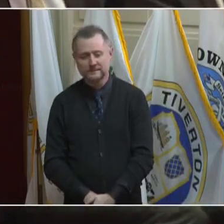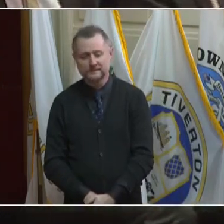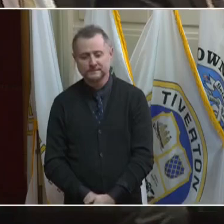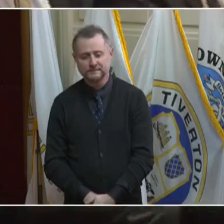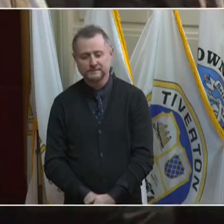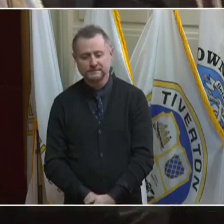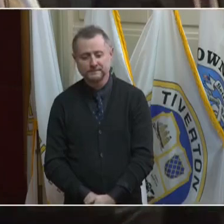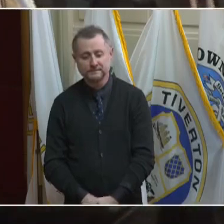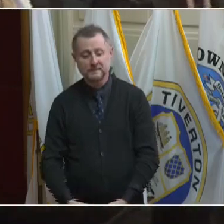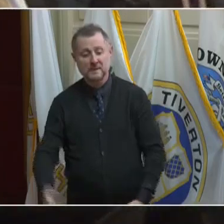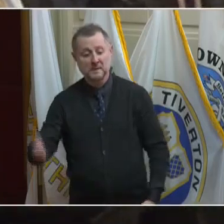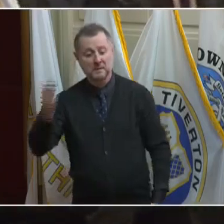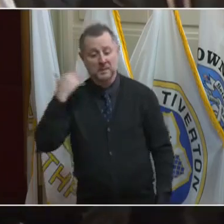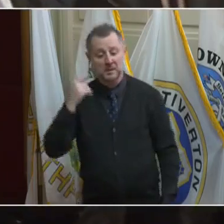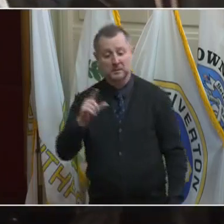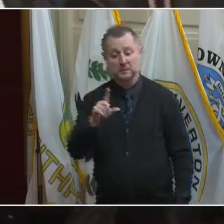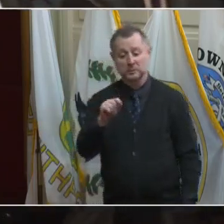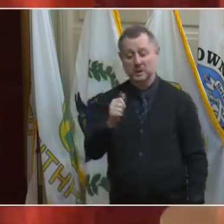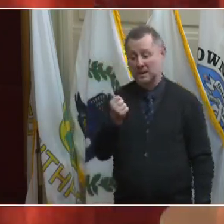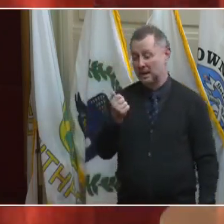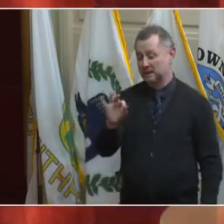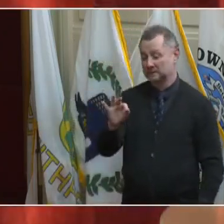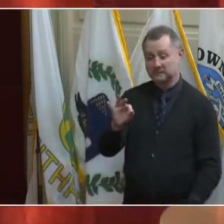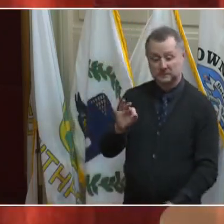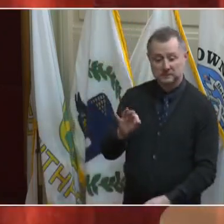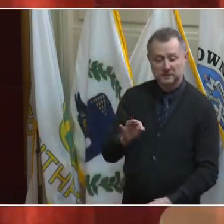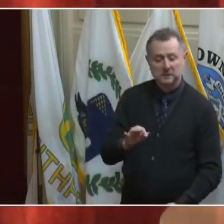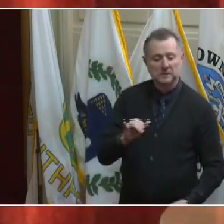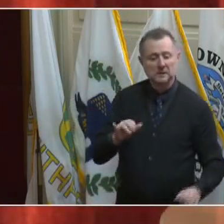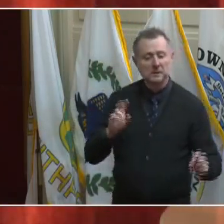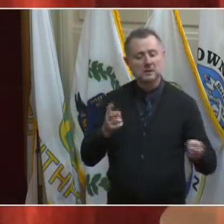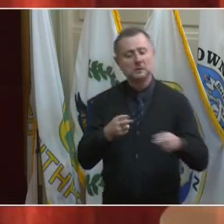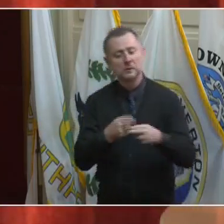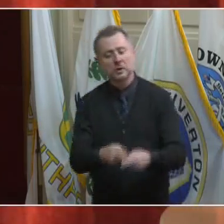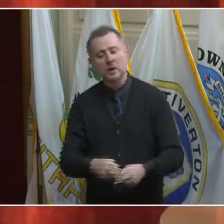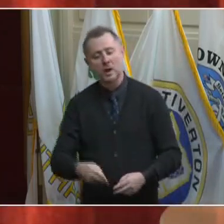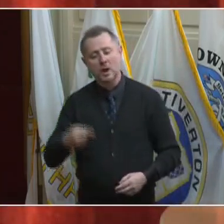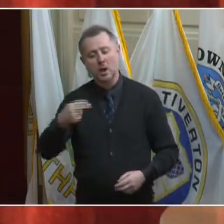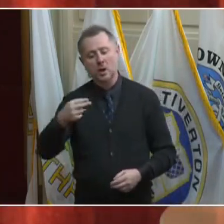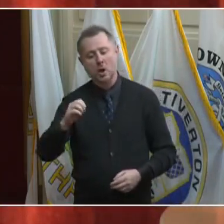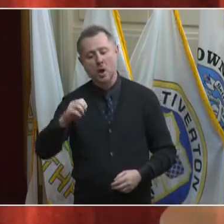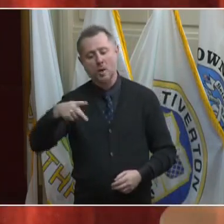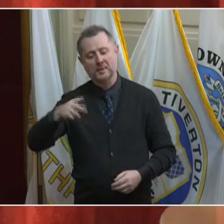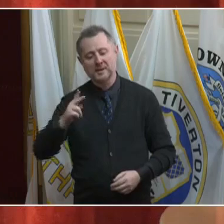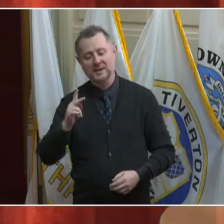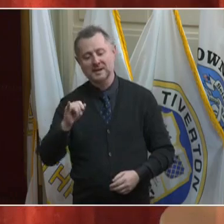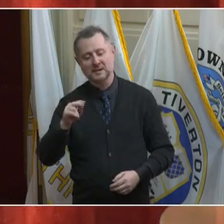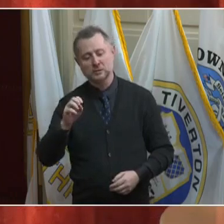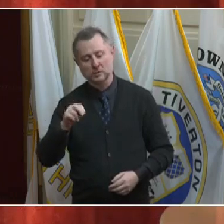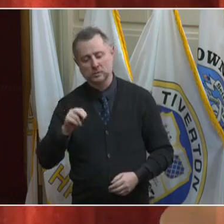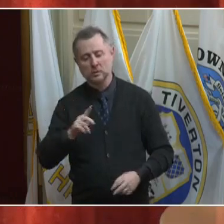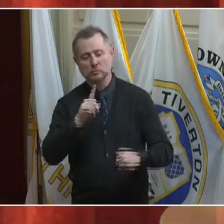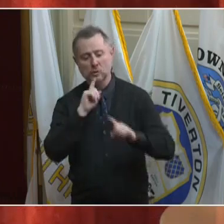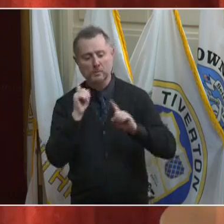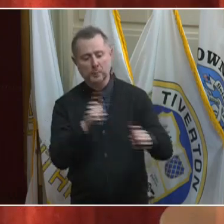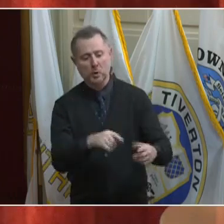Back in 2019, the Hopkins report brought to light many issues in the Providence public school system.